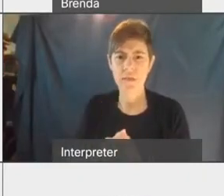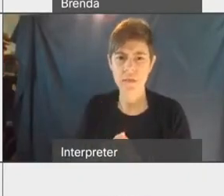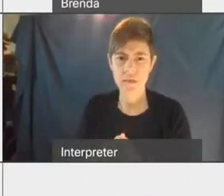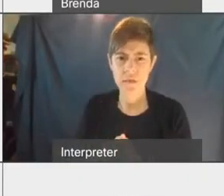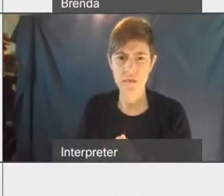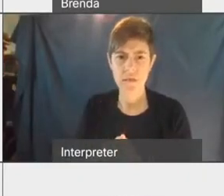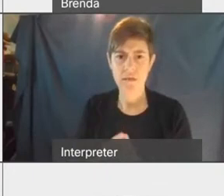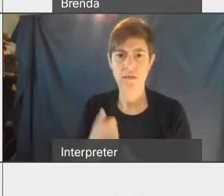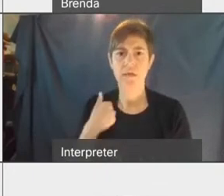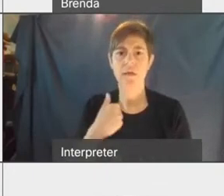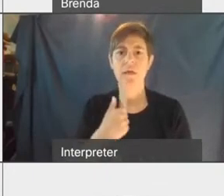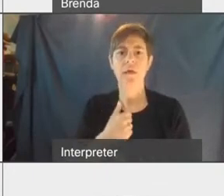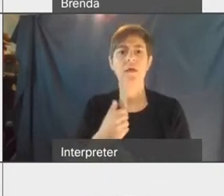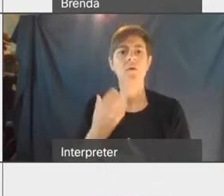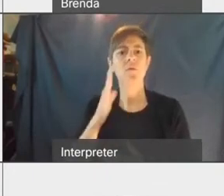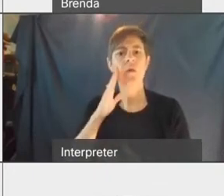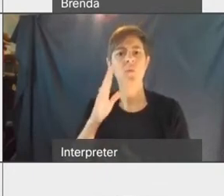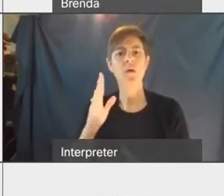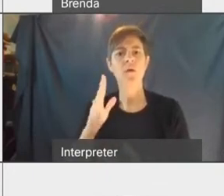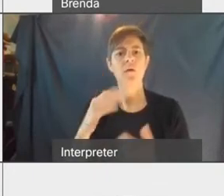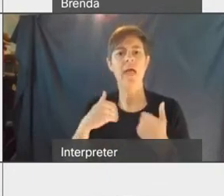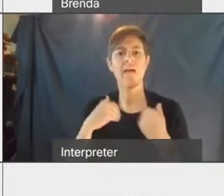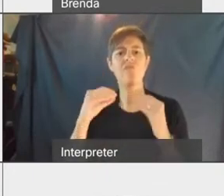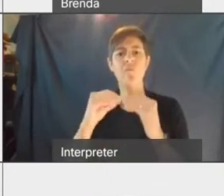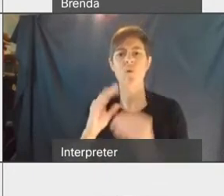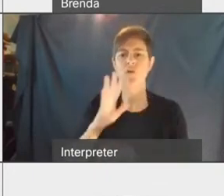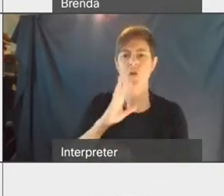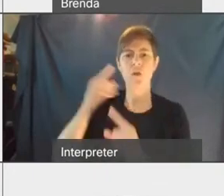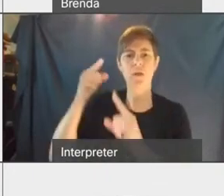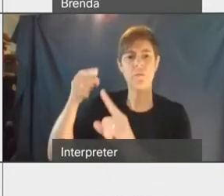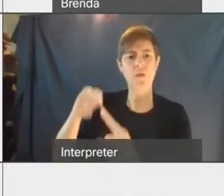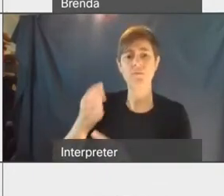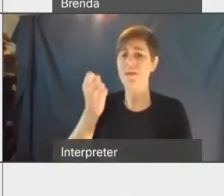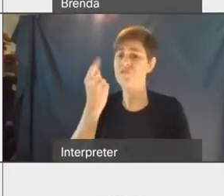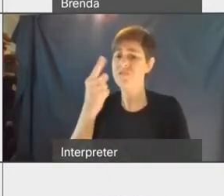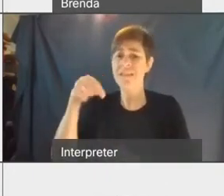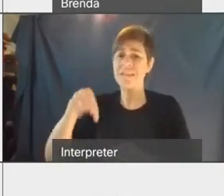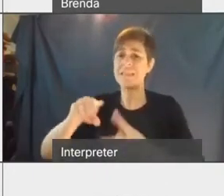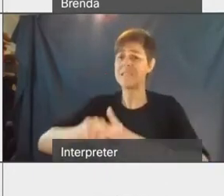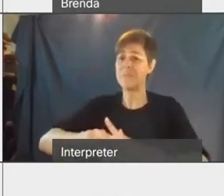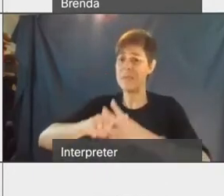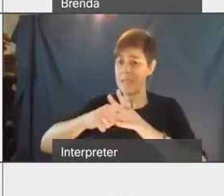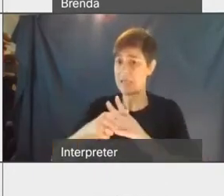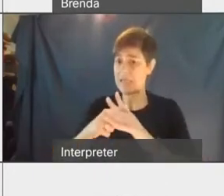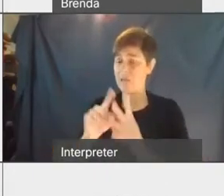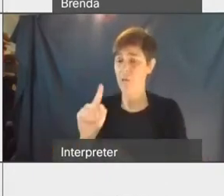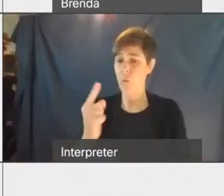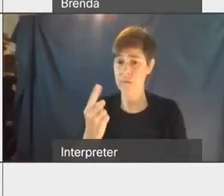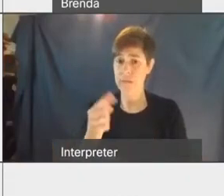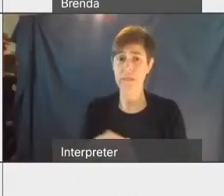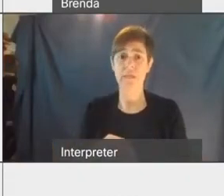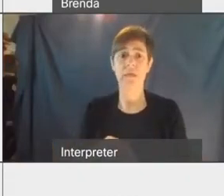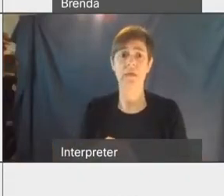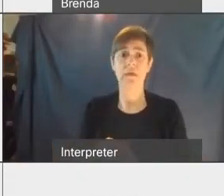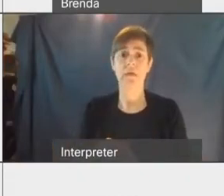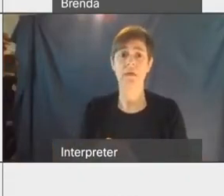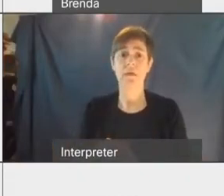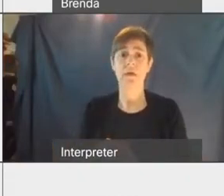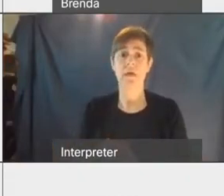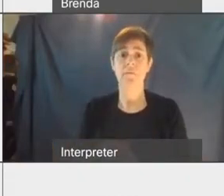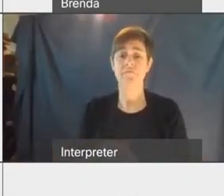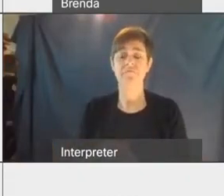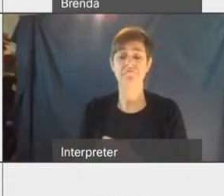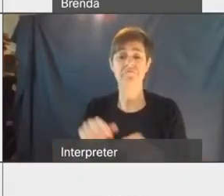bring our talking points, and that's okay. This is just the beginning. This is unprecedented, because I was here 10